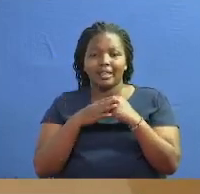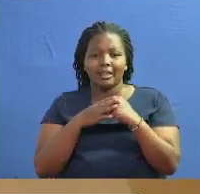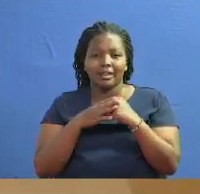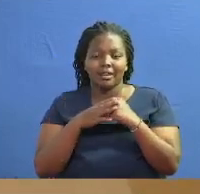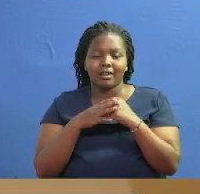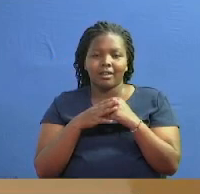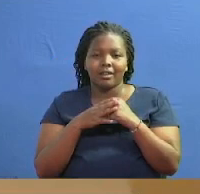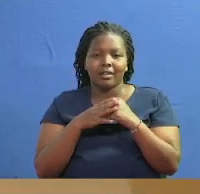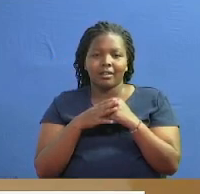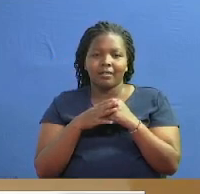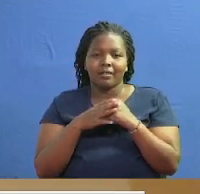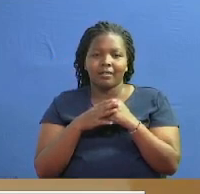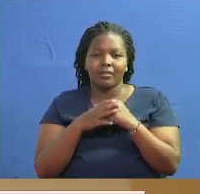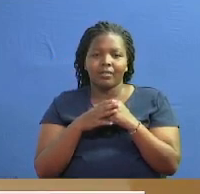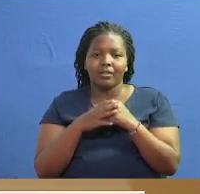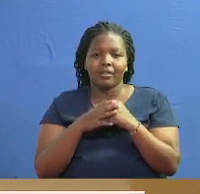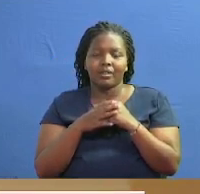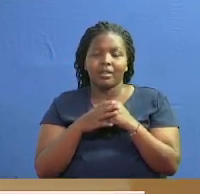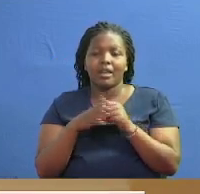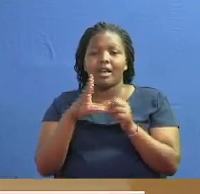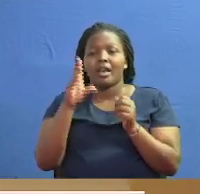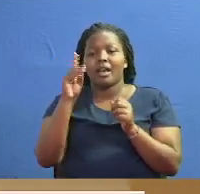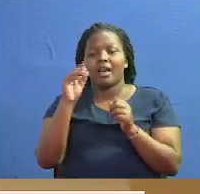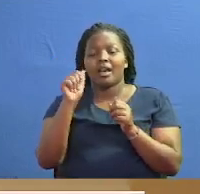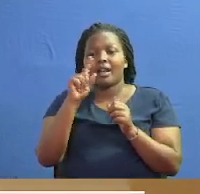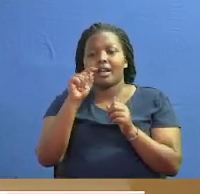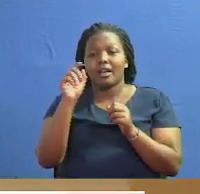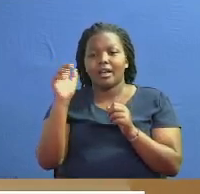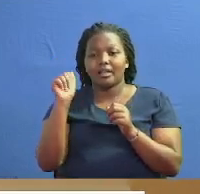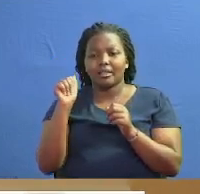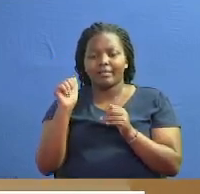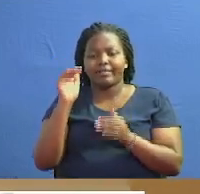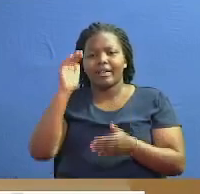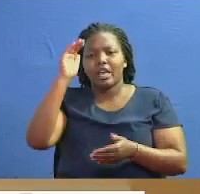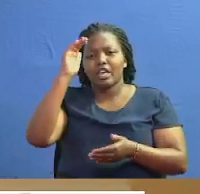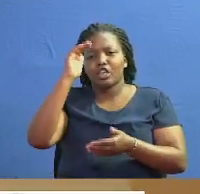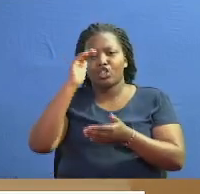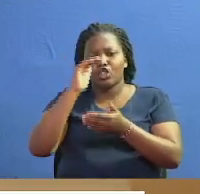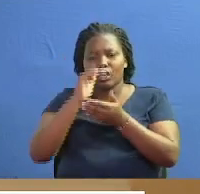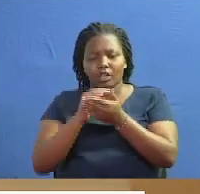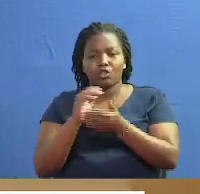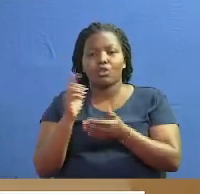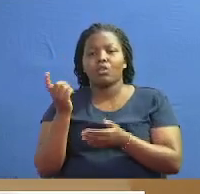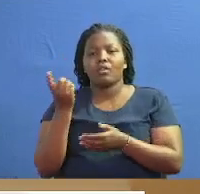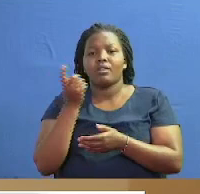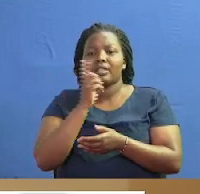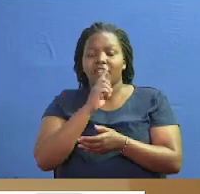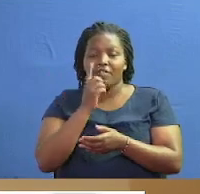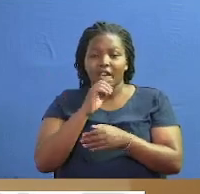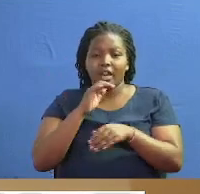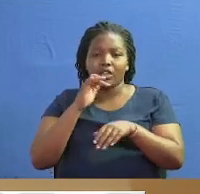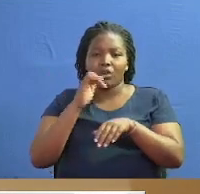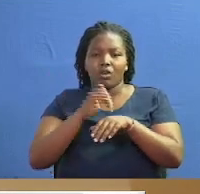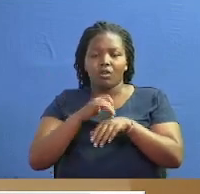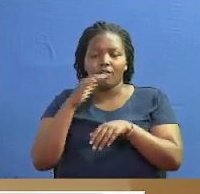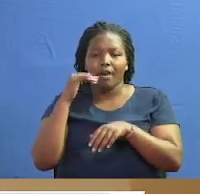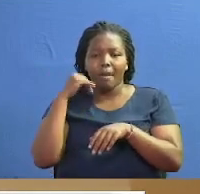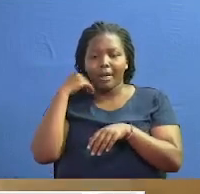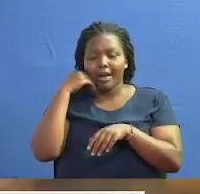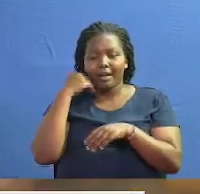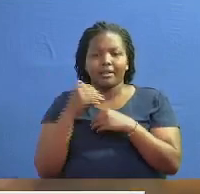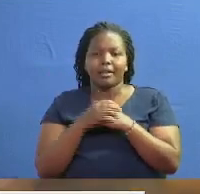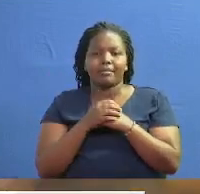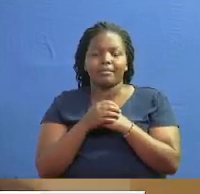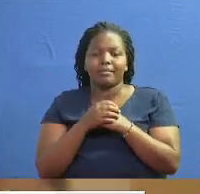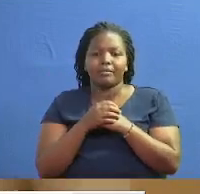our data that yes, there's a reduction in severity of malaria in those areas, and all the other things that need